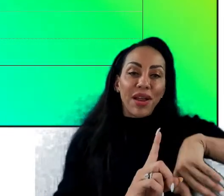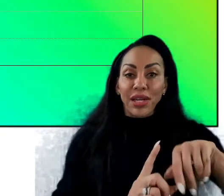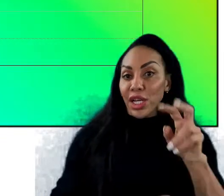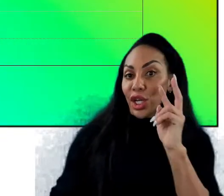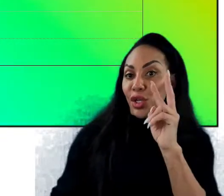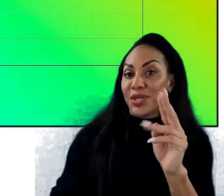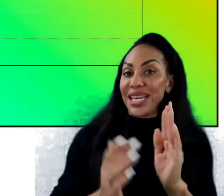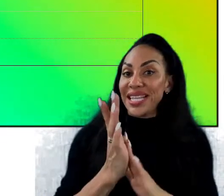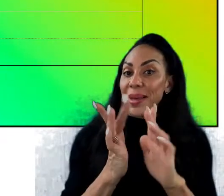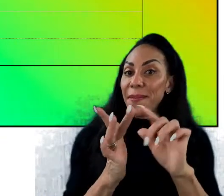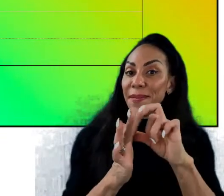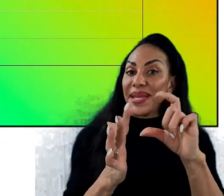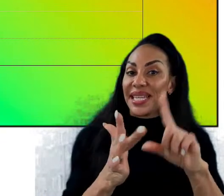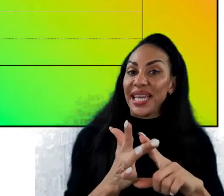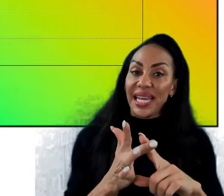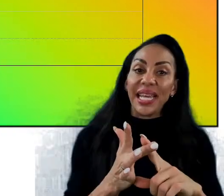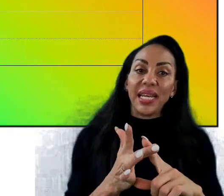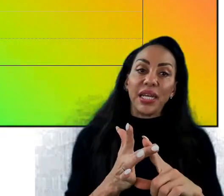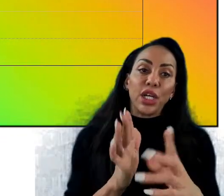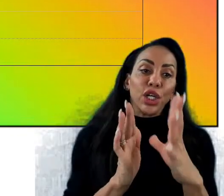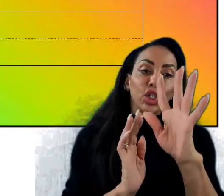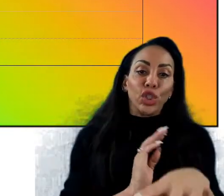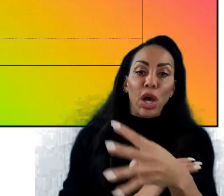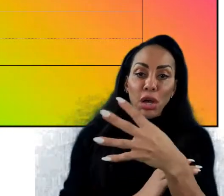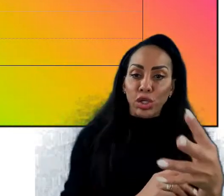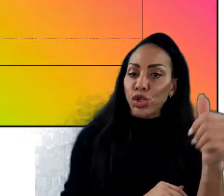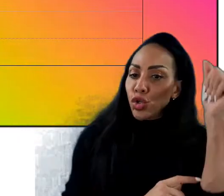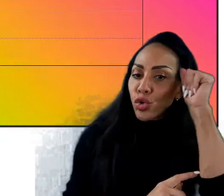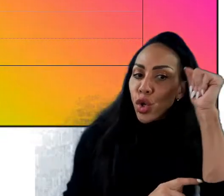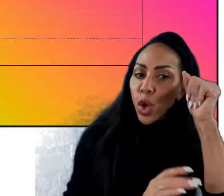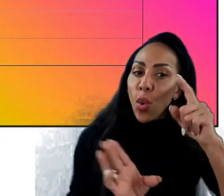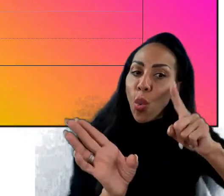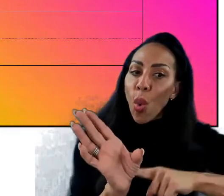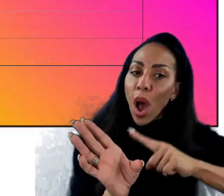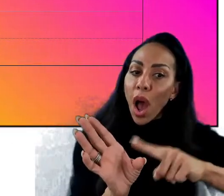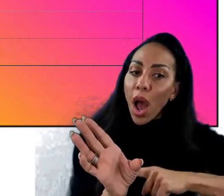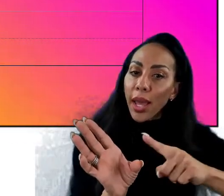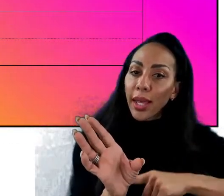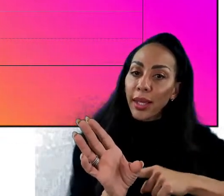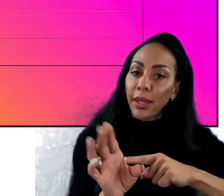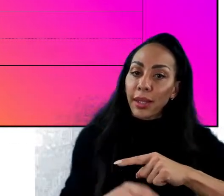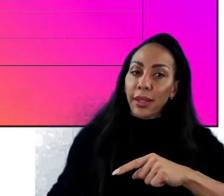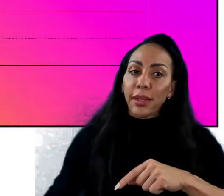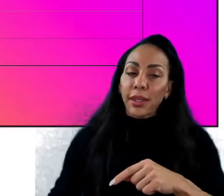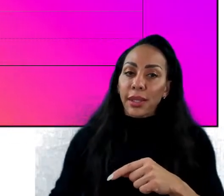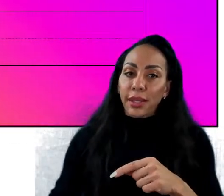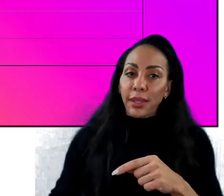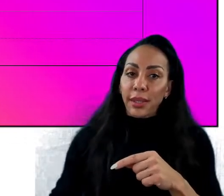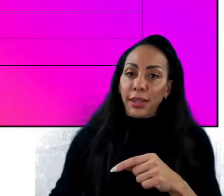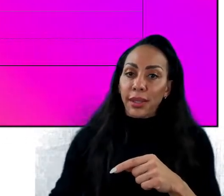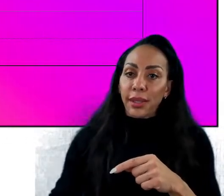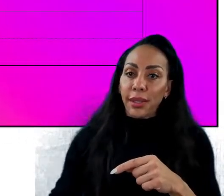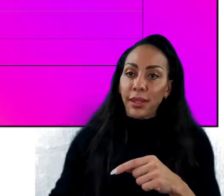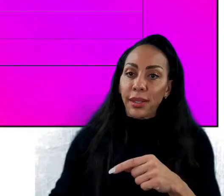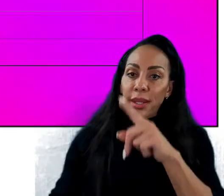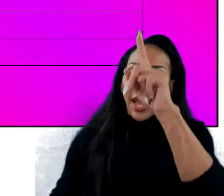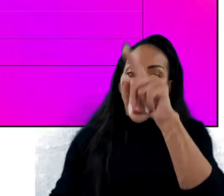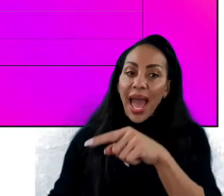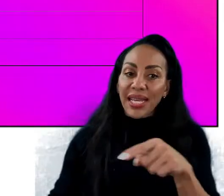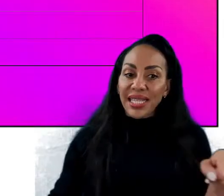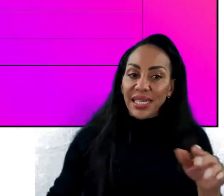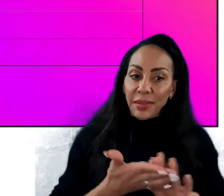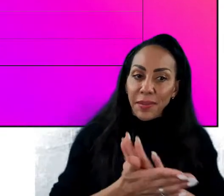the y-axis represents? Anyone know what that might be? There's a guess of that? Version number, very close. Yeah, pretty much.